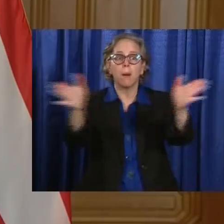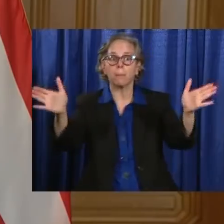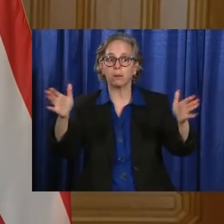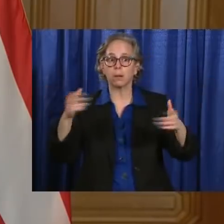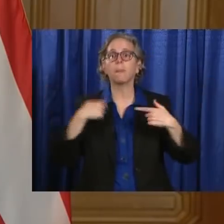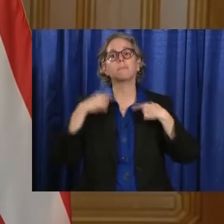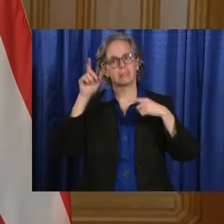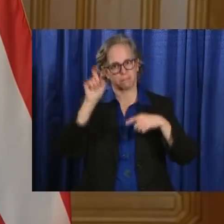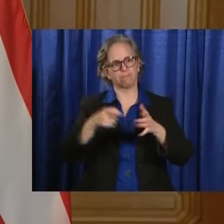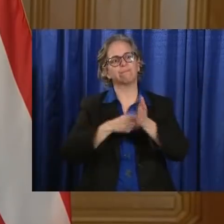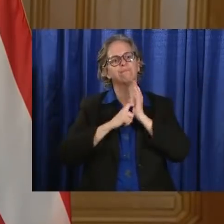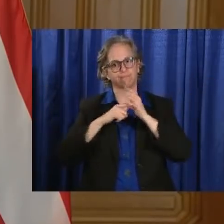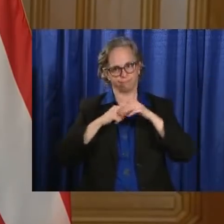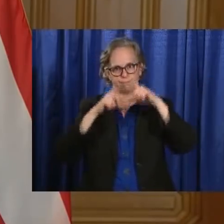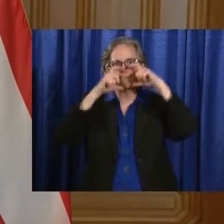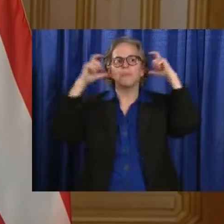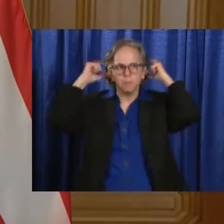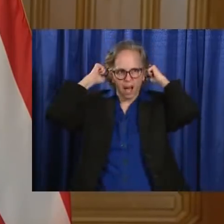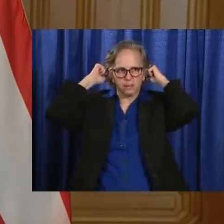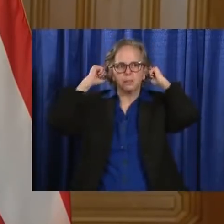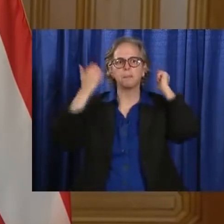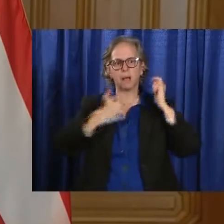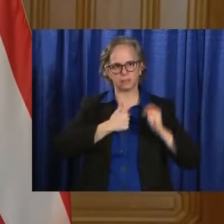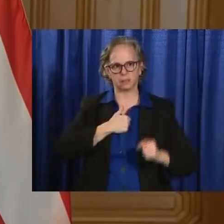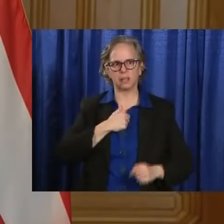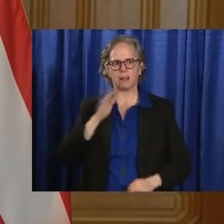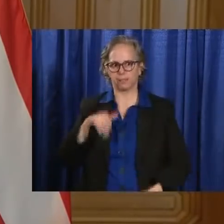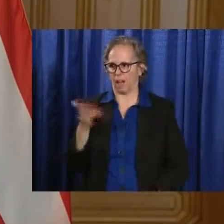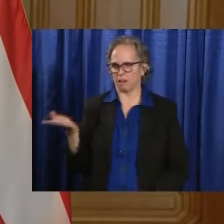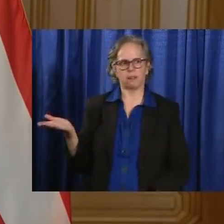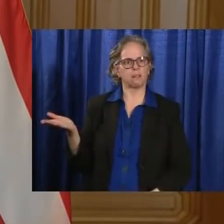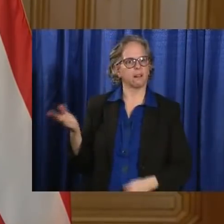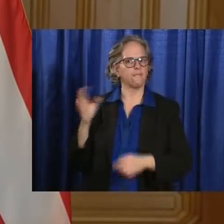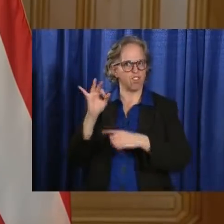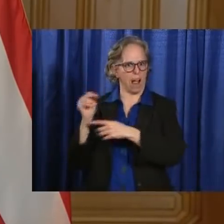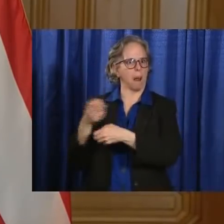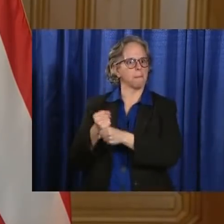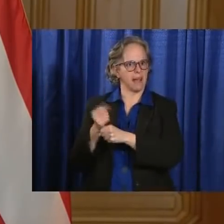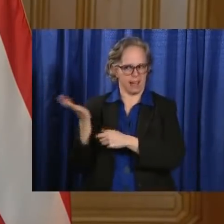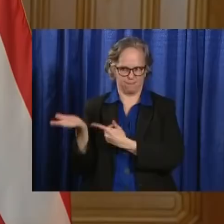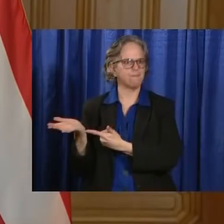masks. These are some that Fran has made, and